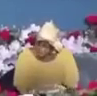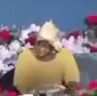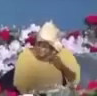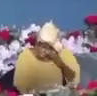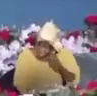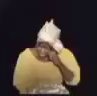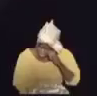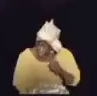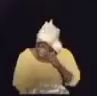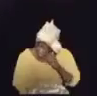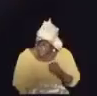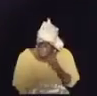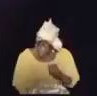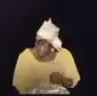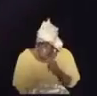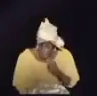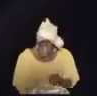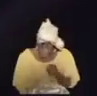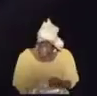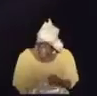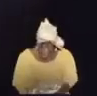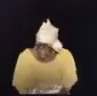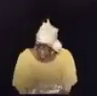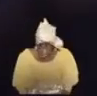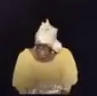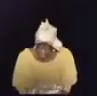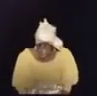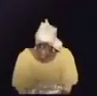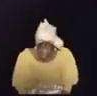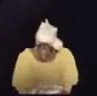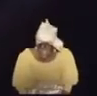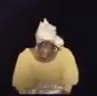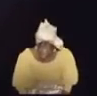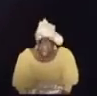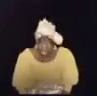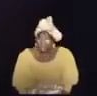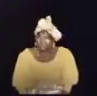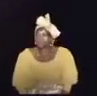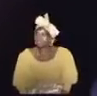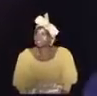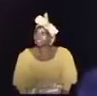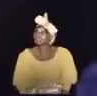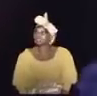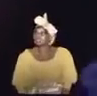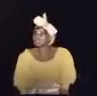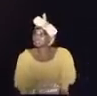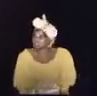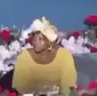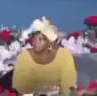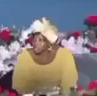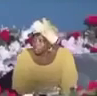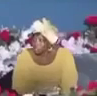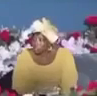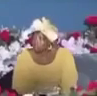you. Not just being a nominal Christian, a church goer.